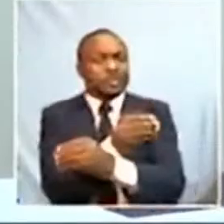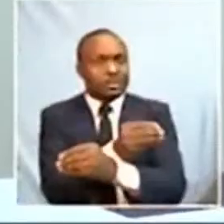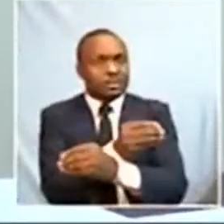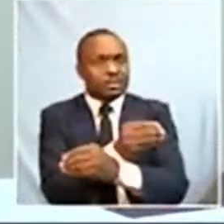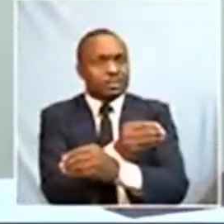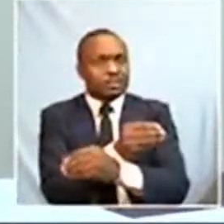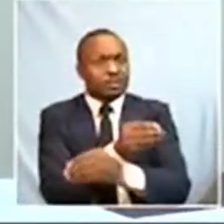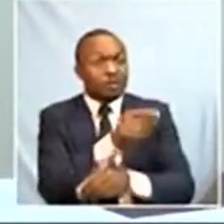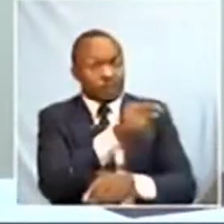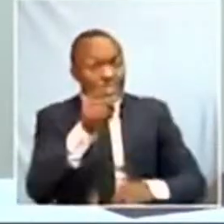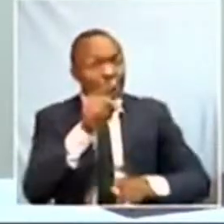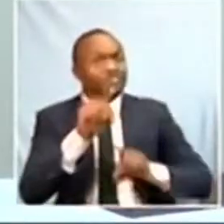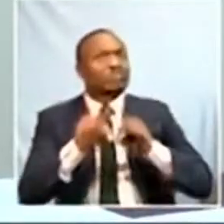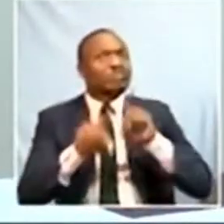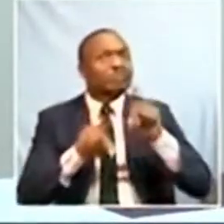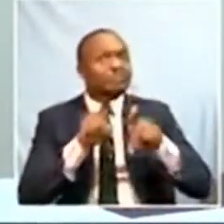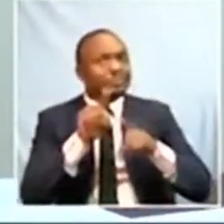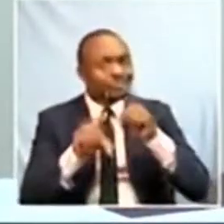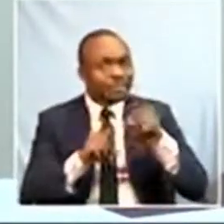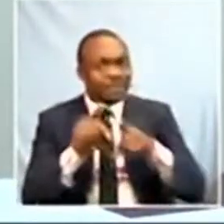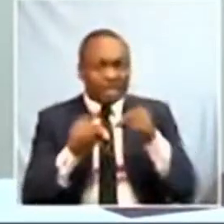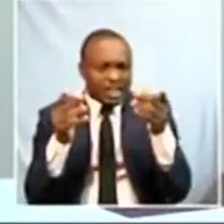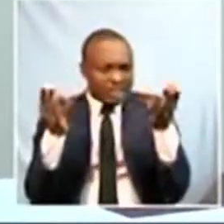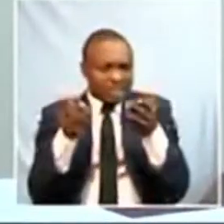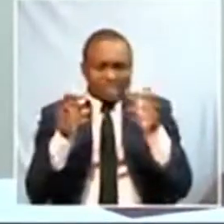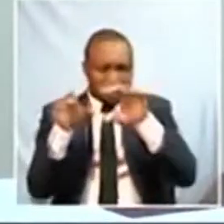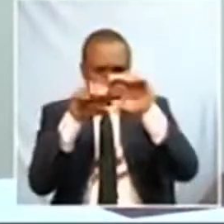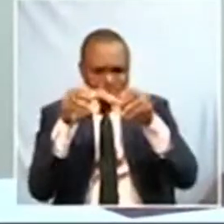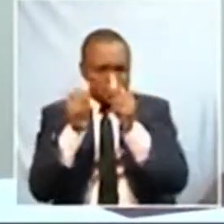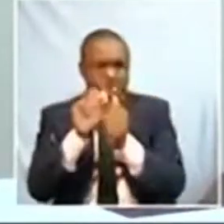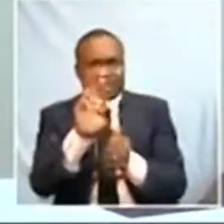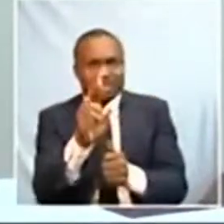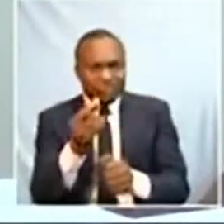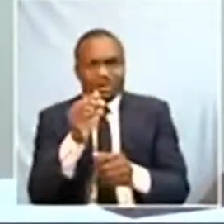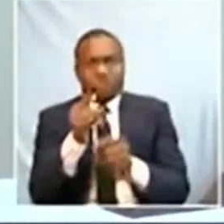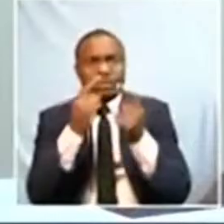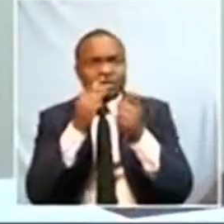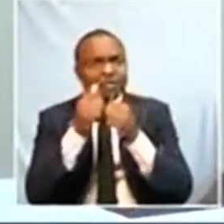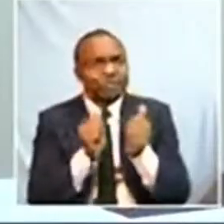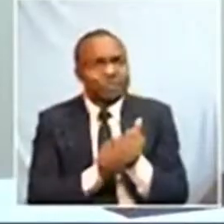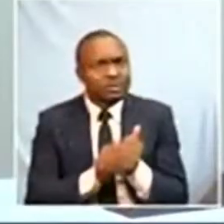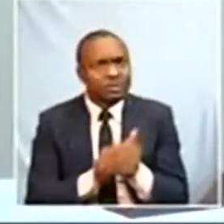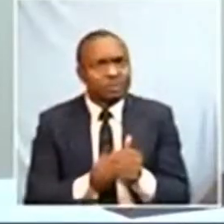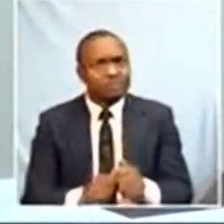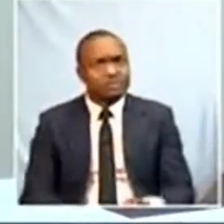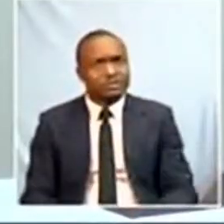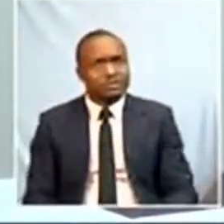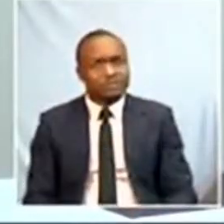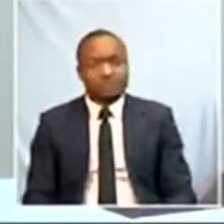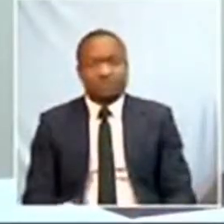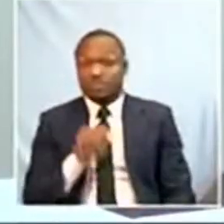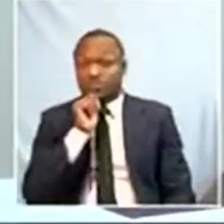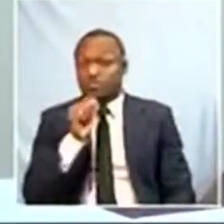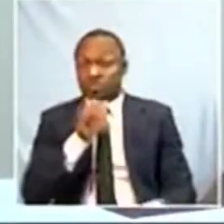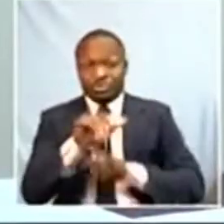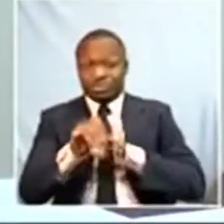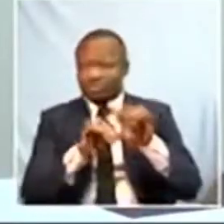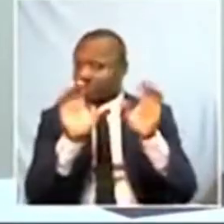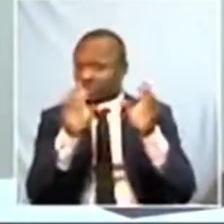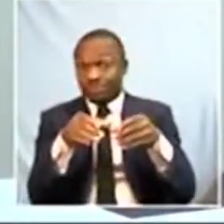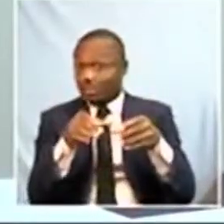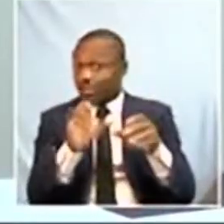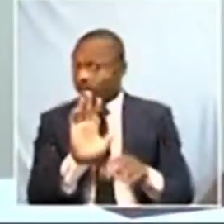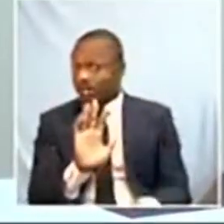the clients. It has nothing to do with recovery that we are talking about. So please don't mislead this